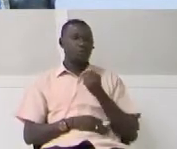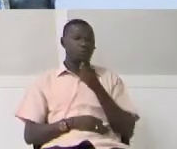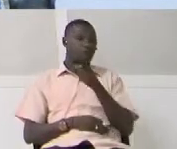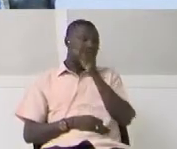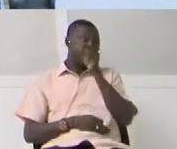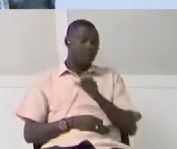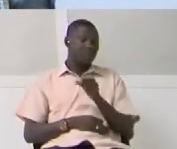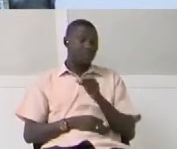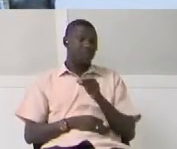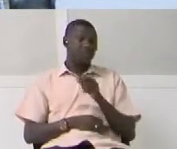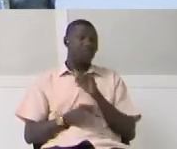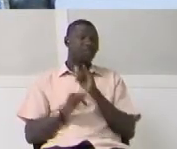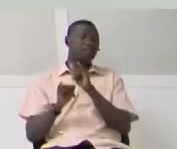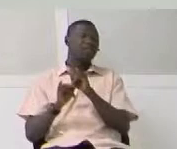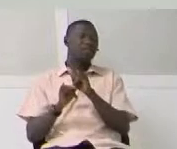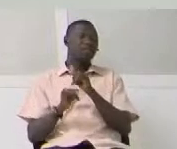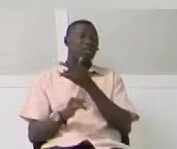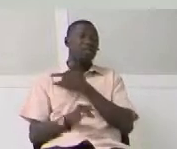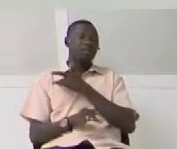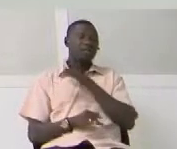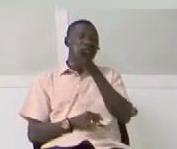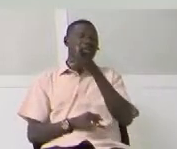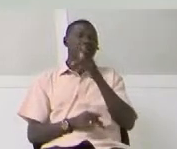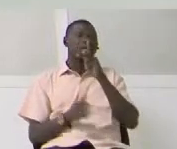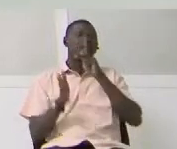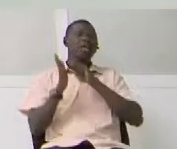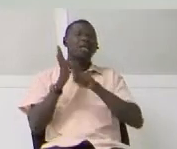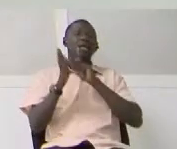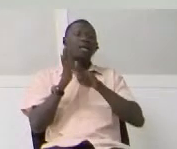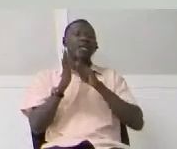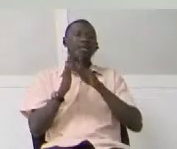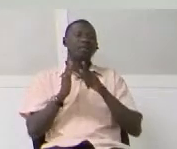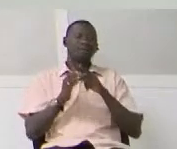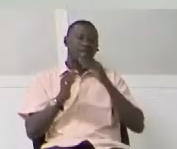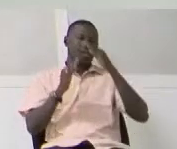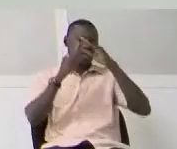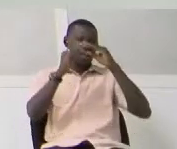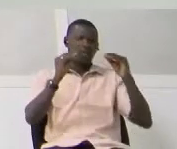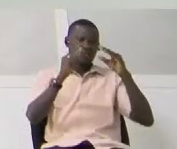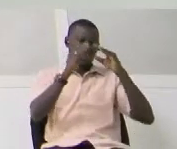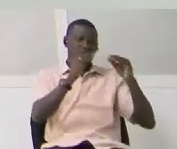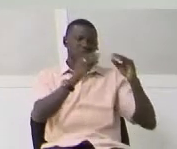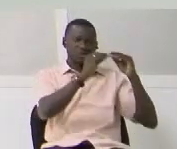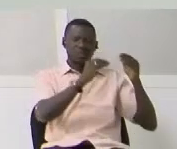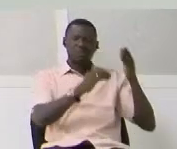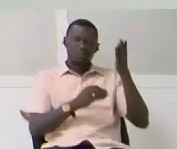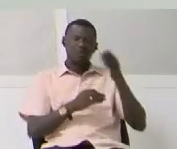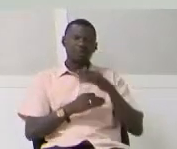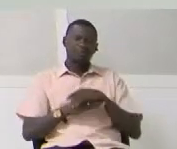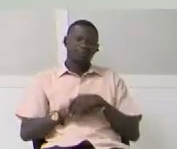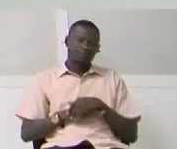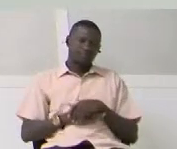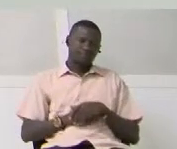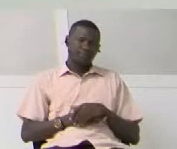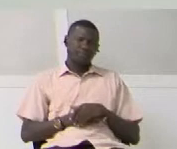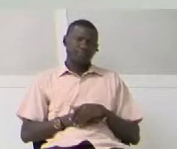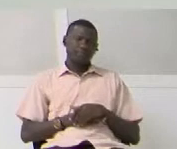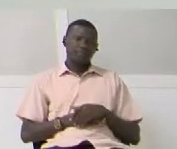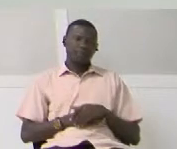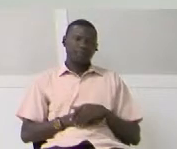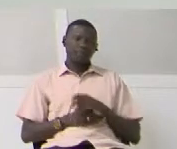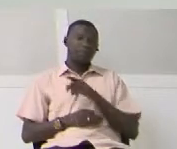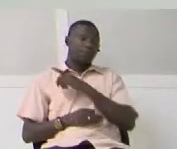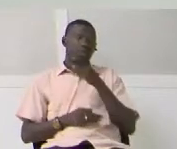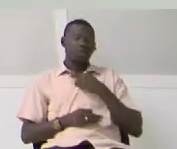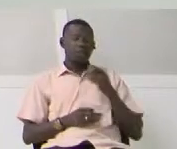la deko because he used to live at Kanifin estate so ñoñu nonu ñoñu ci bunta bi fekka man buñ ma ko collé